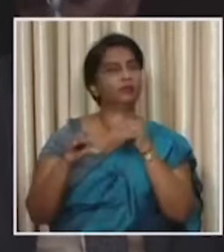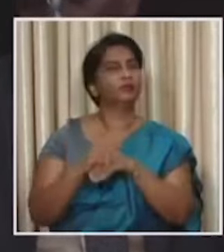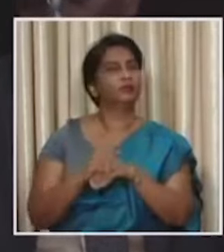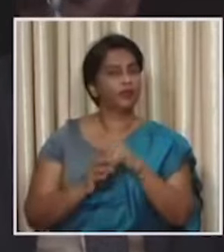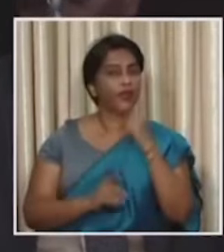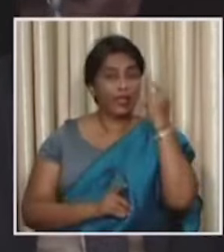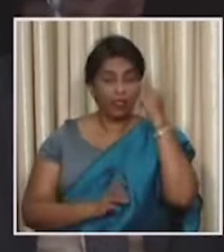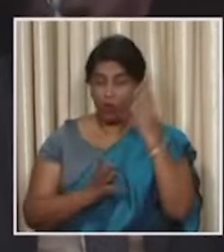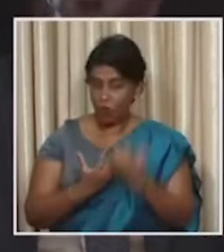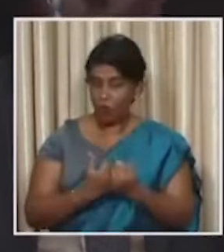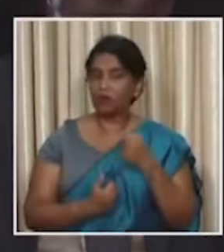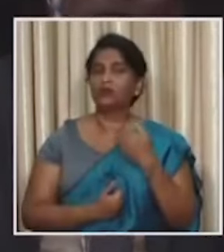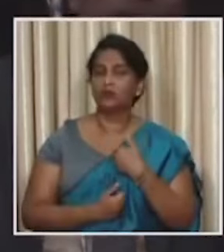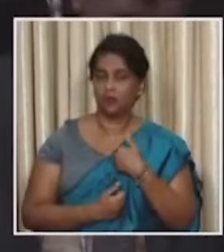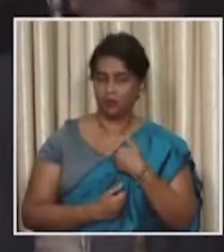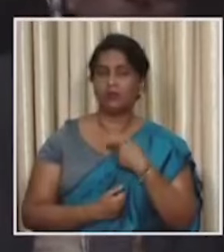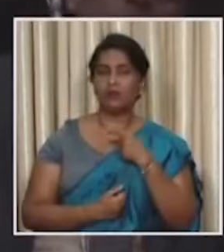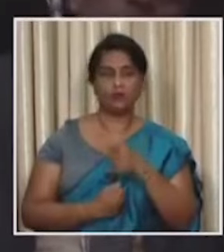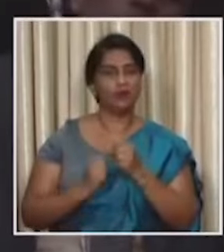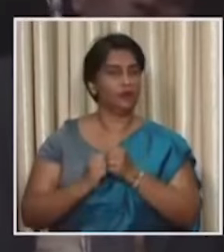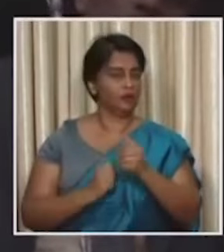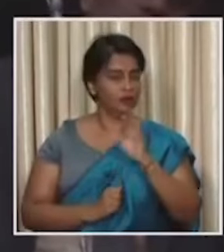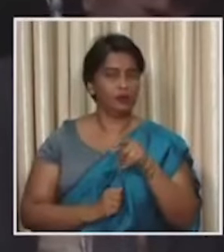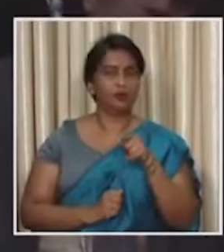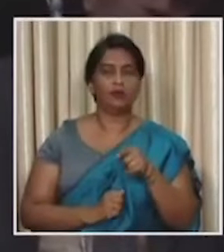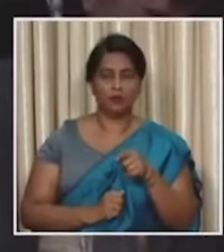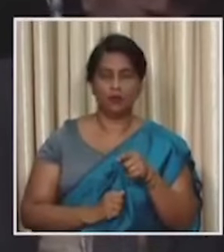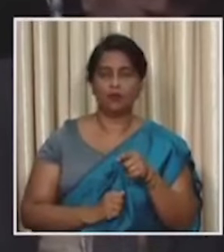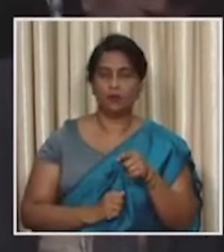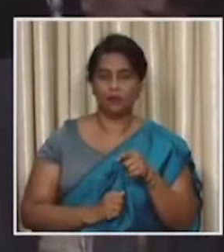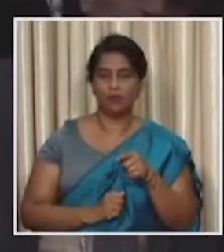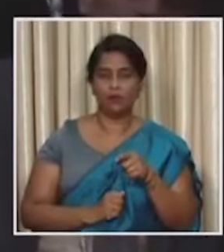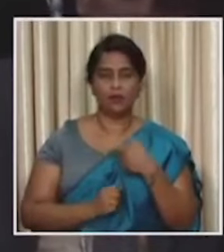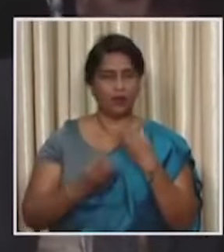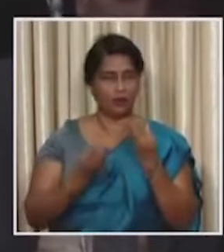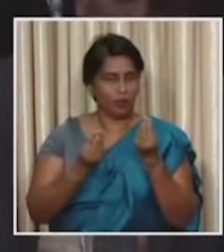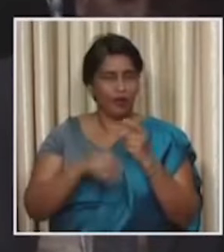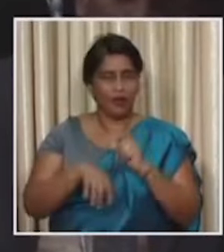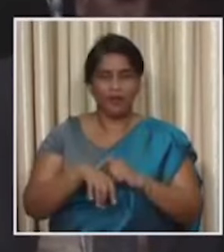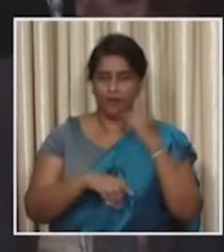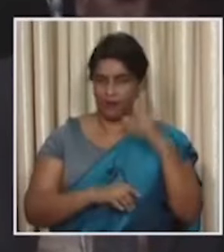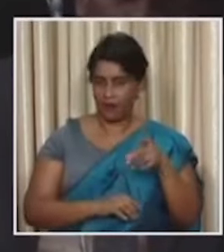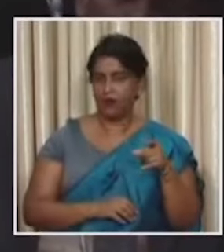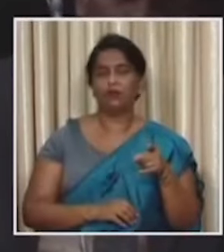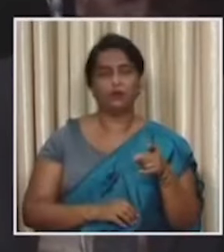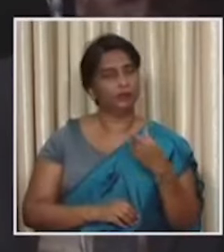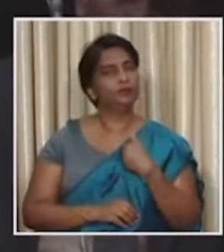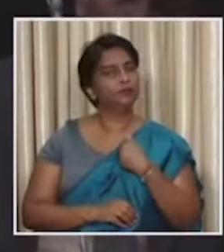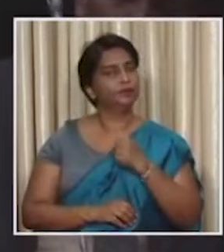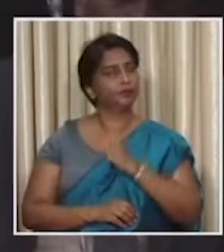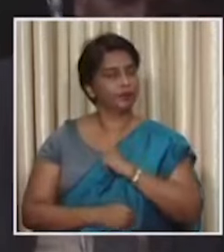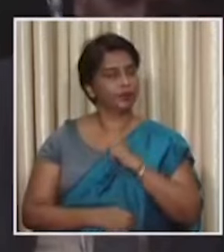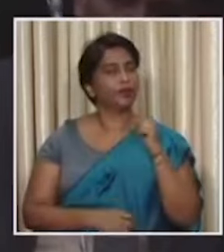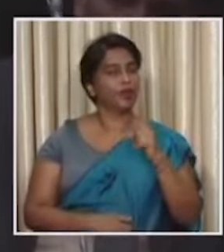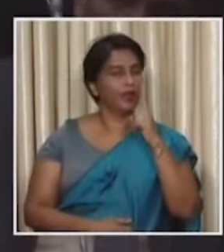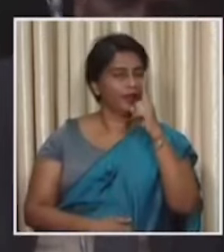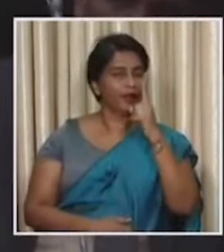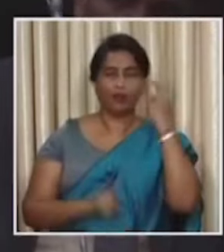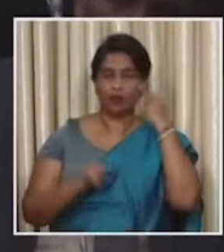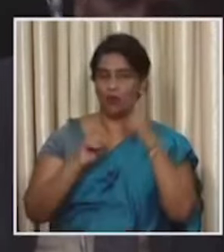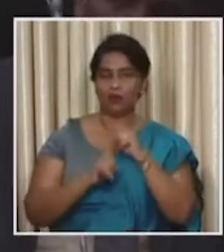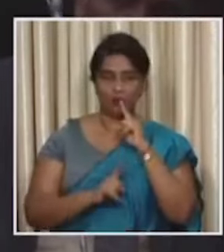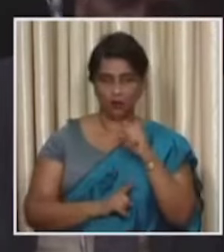worse. I would also, since I have such little time, mention one more thing. I think the whole of today we